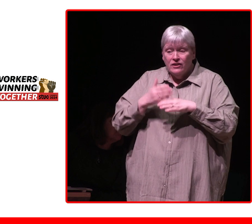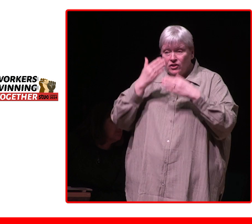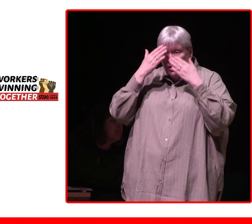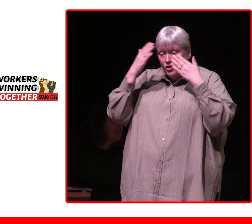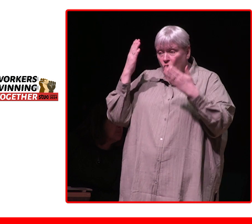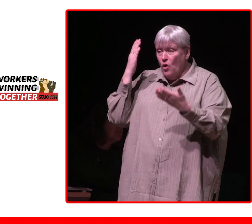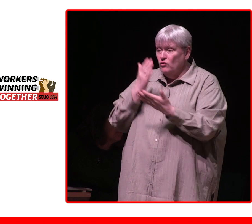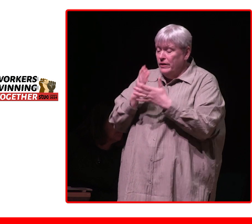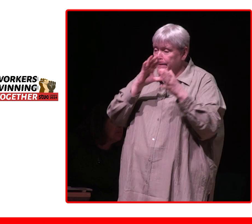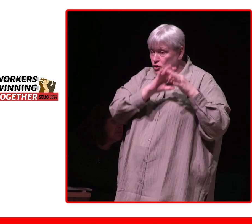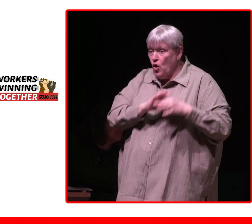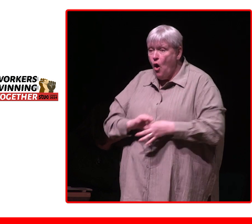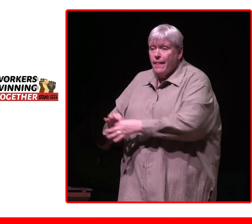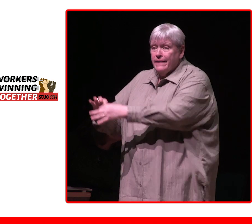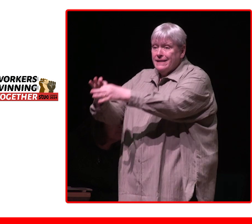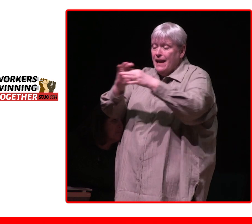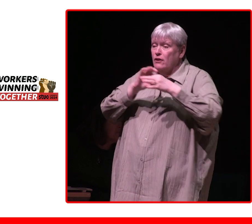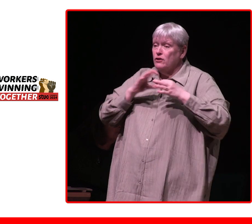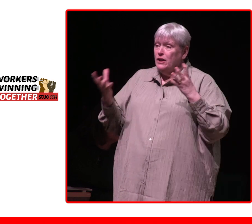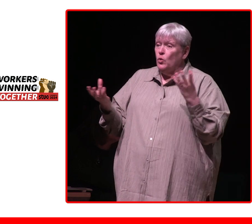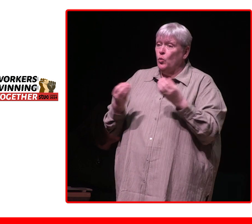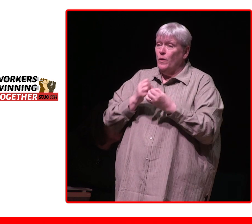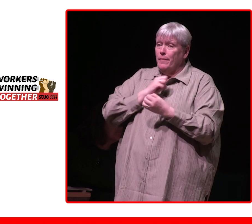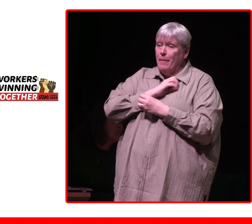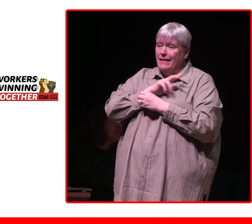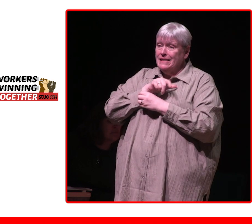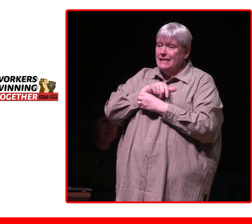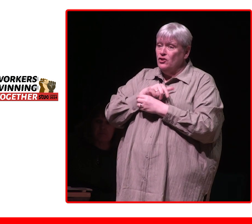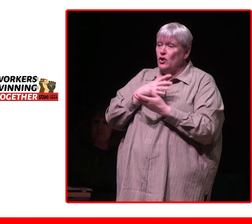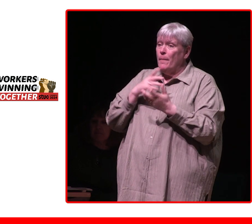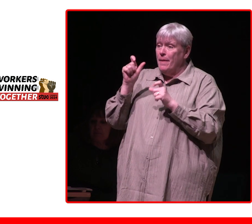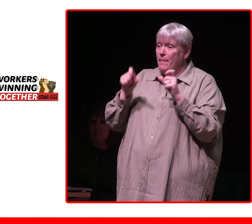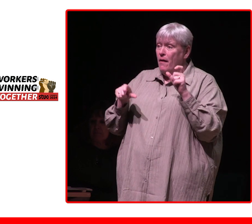real solidarity with the Palestinian people.